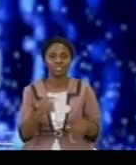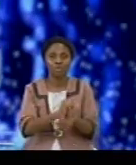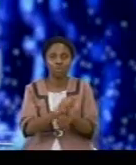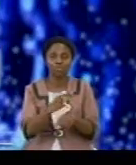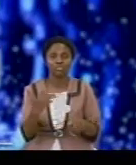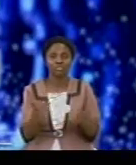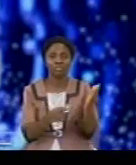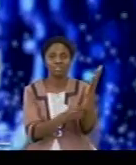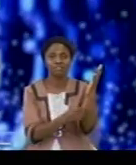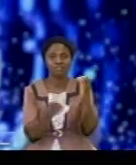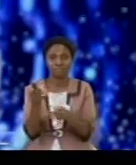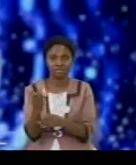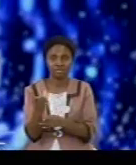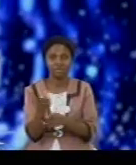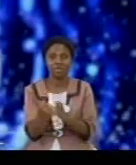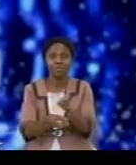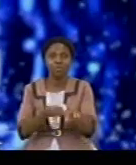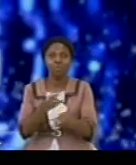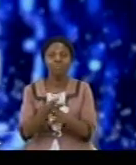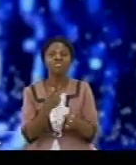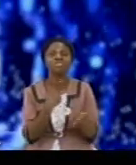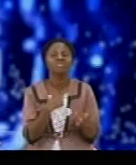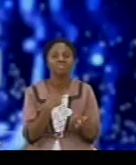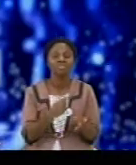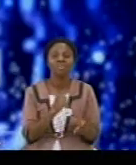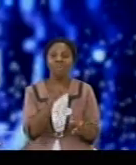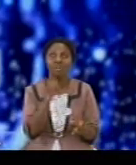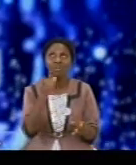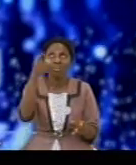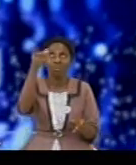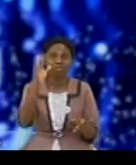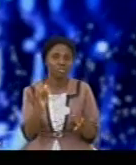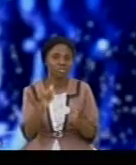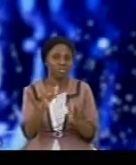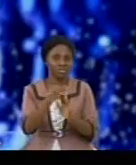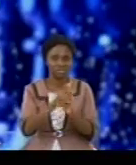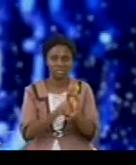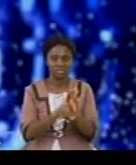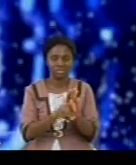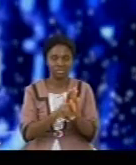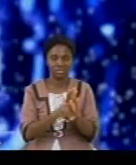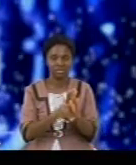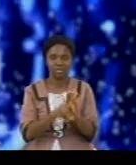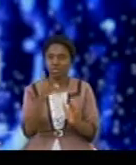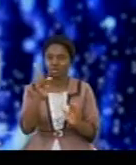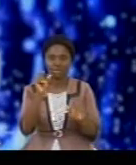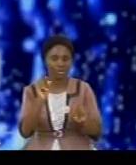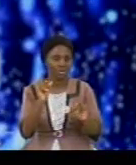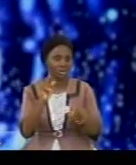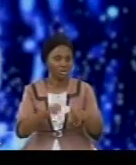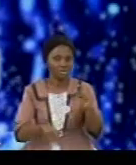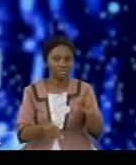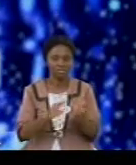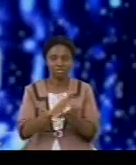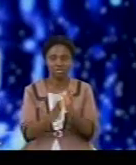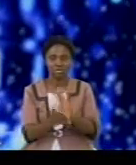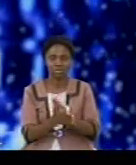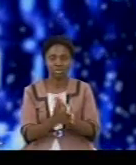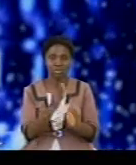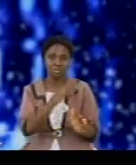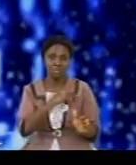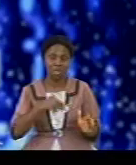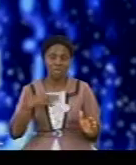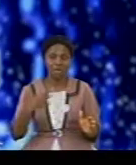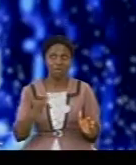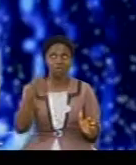with worldly lusts, with ungodliness, one cannot become a member of God's kingdom, no matter